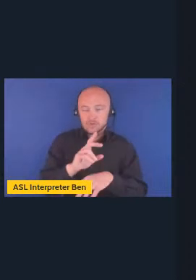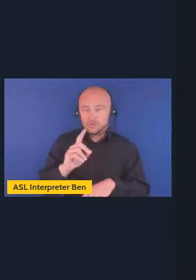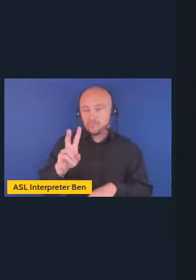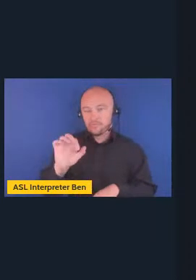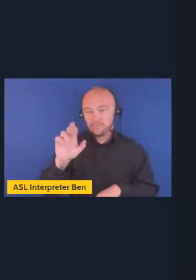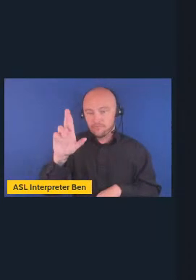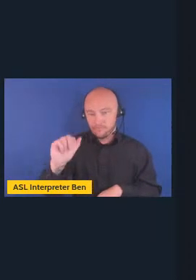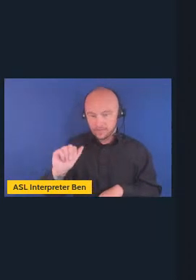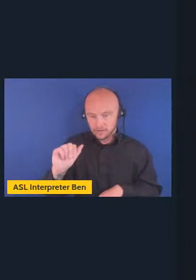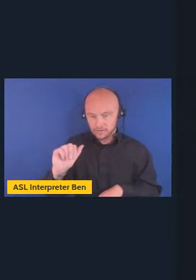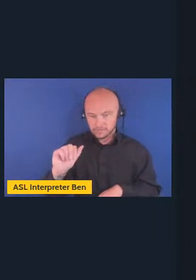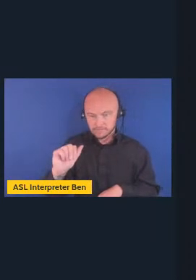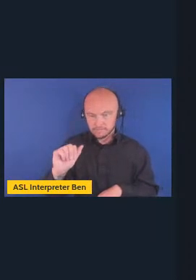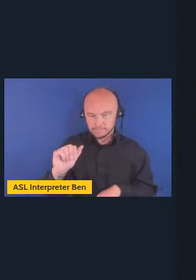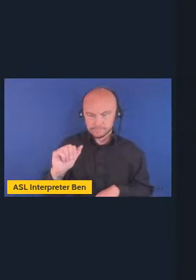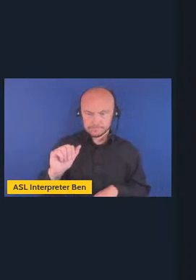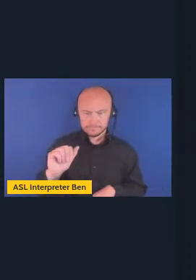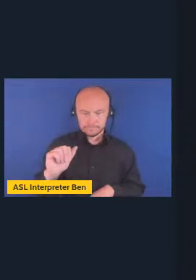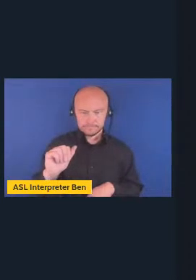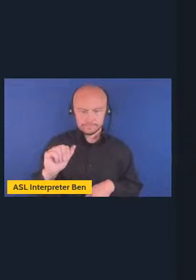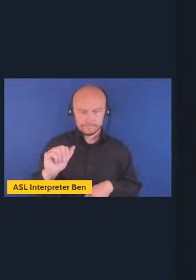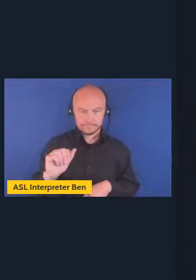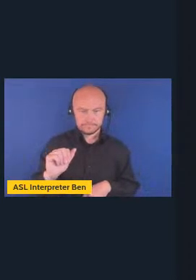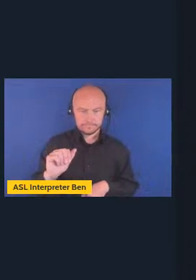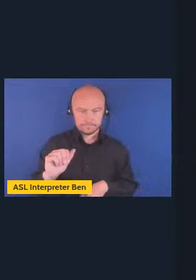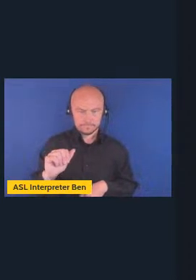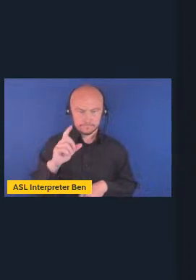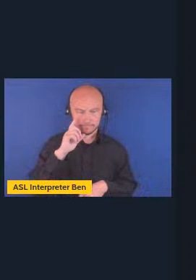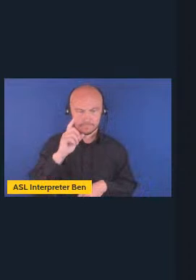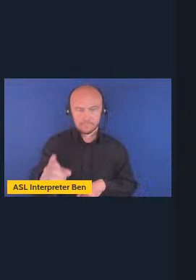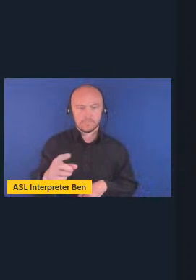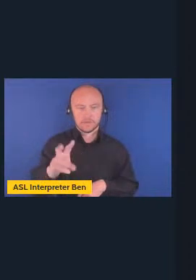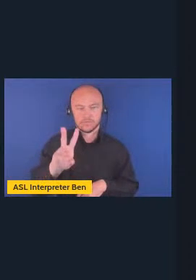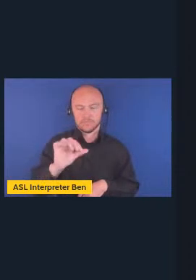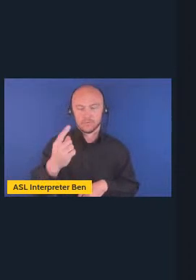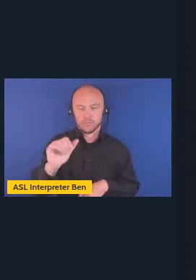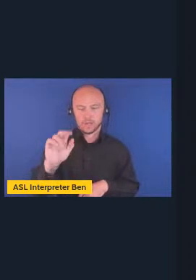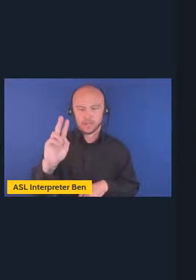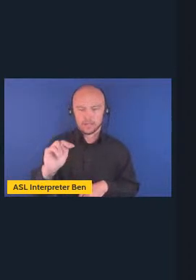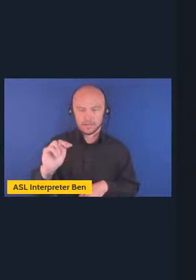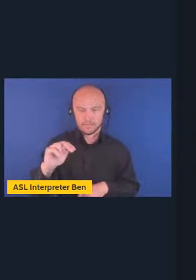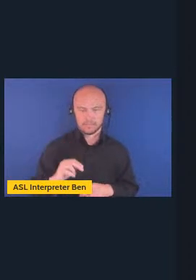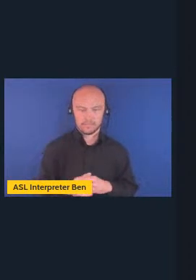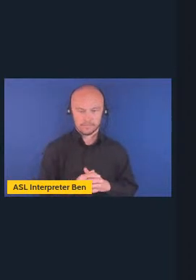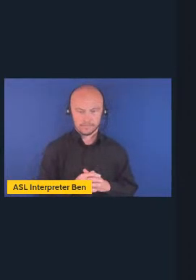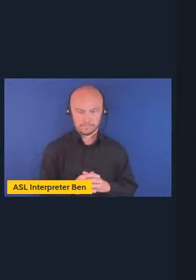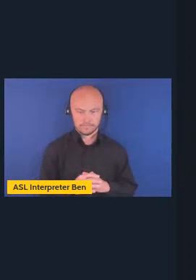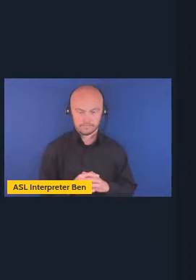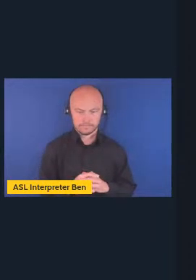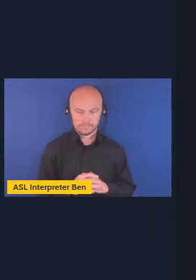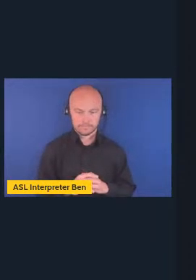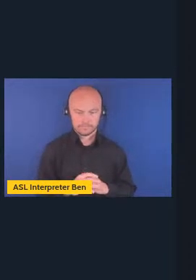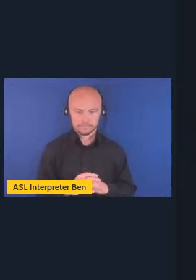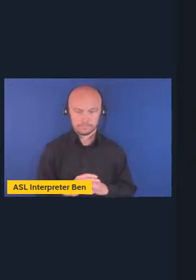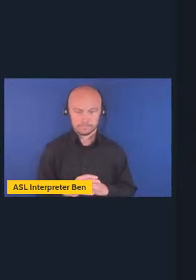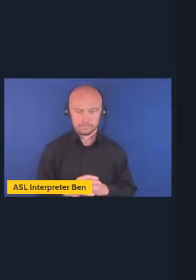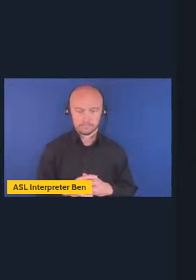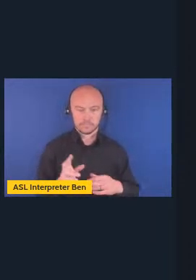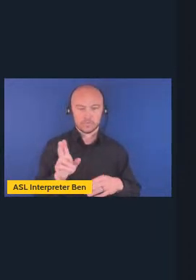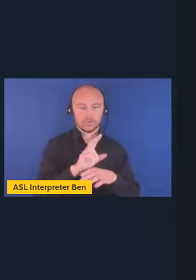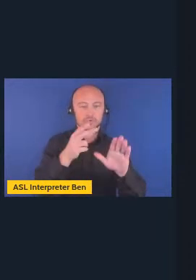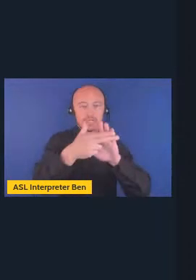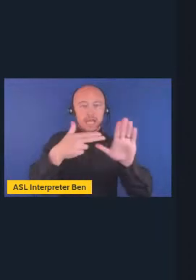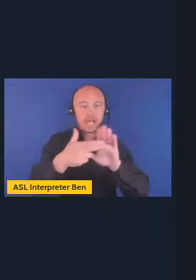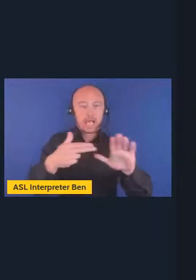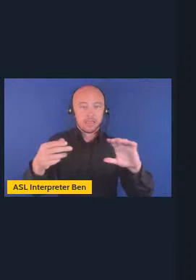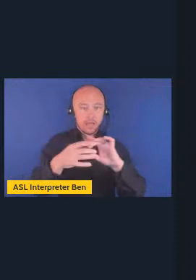VMware Desktop as a provider for Vagrant. Use the highlighted commands to